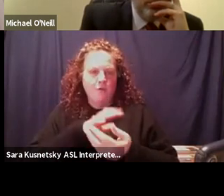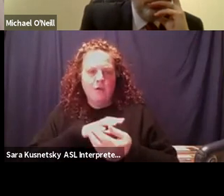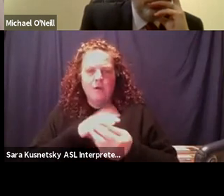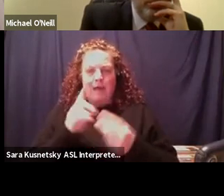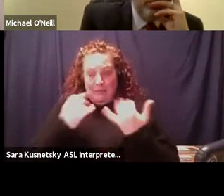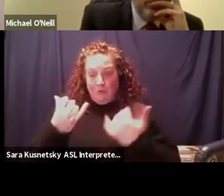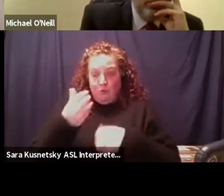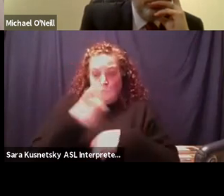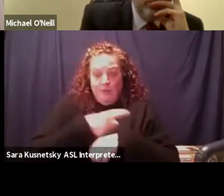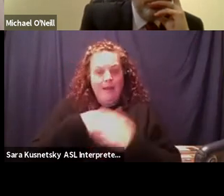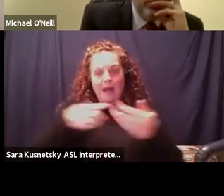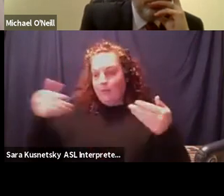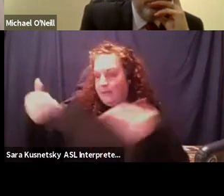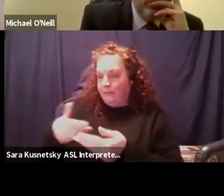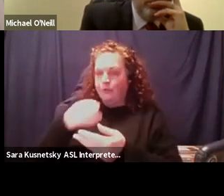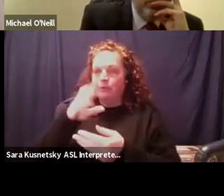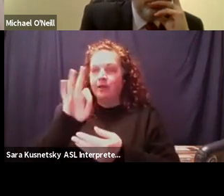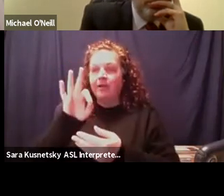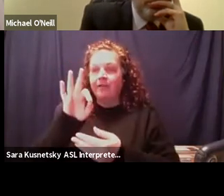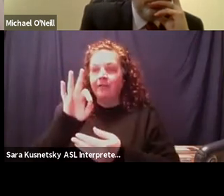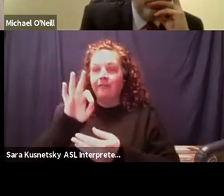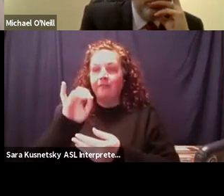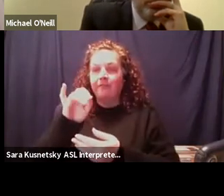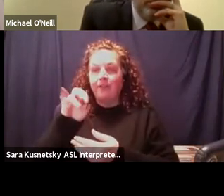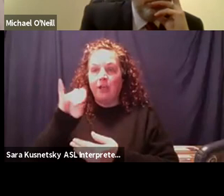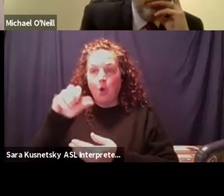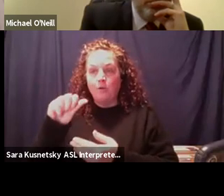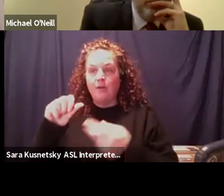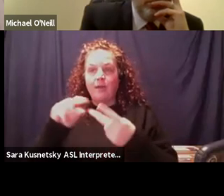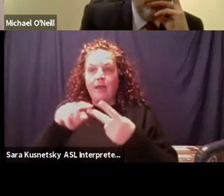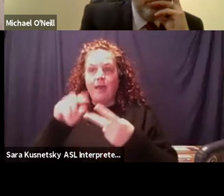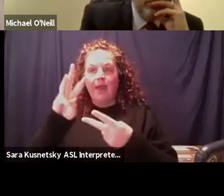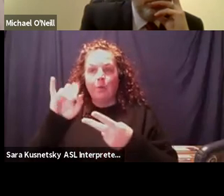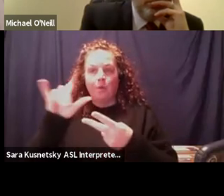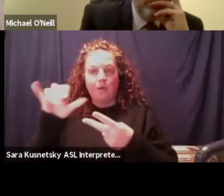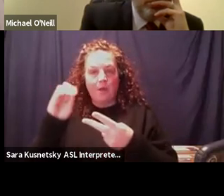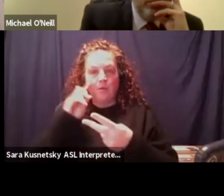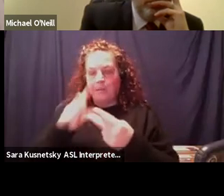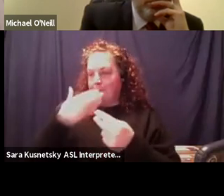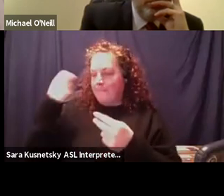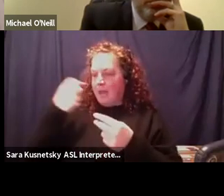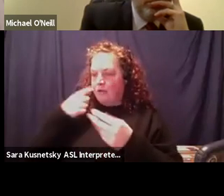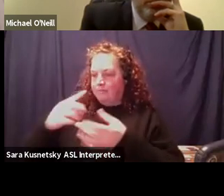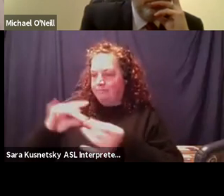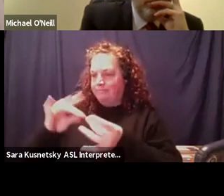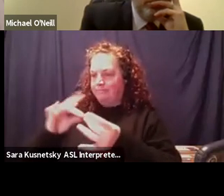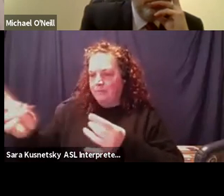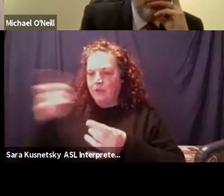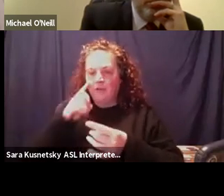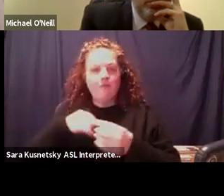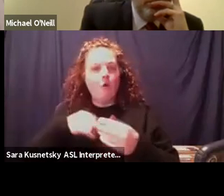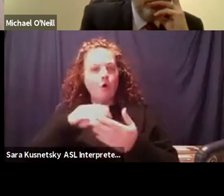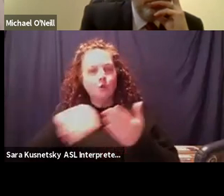here to introduce Fiona and Willow and to say that there may be no greater argument for more students gaining access to the rigorous and excellent curriculum of